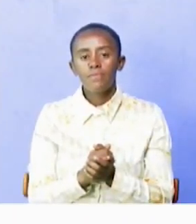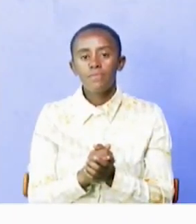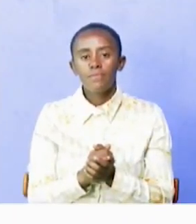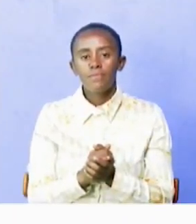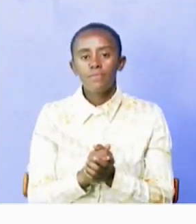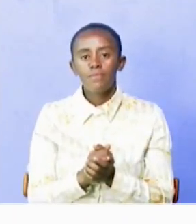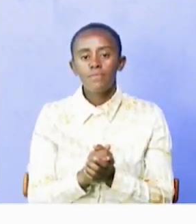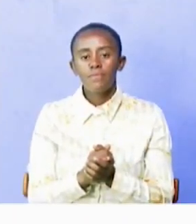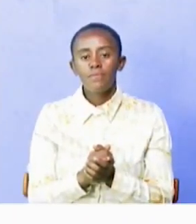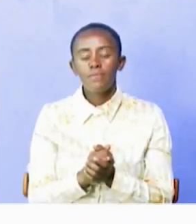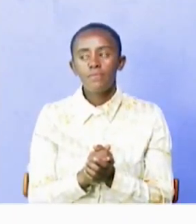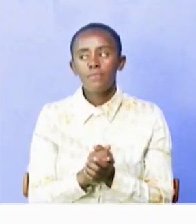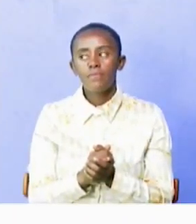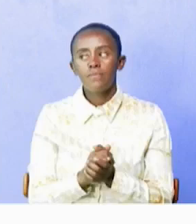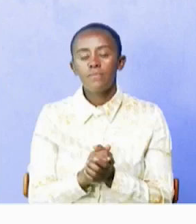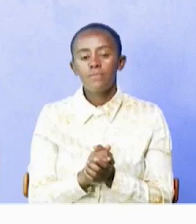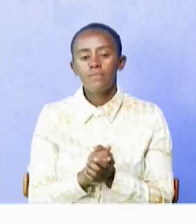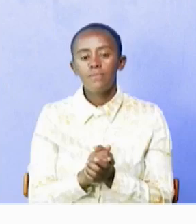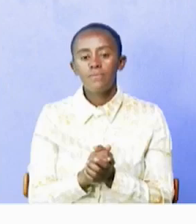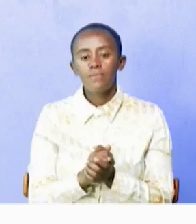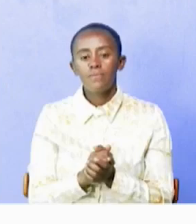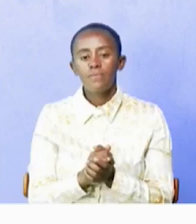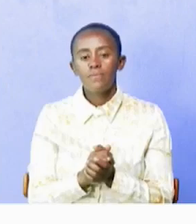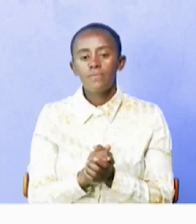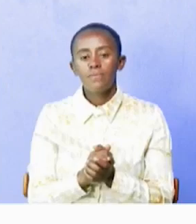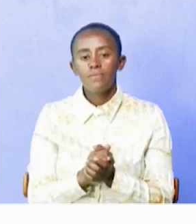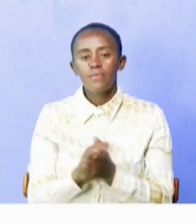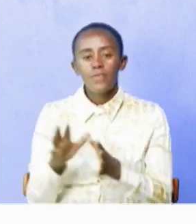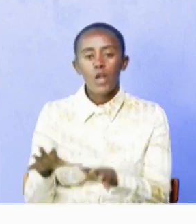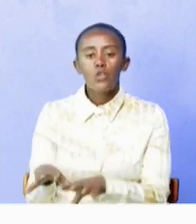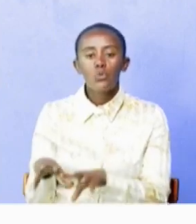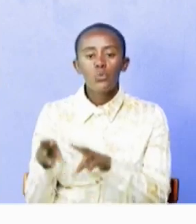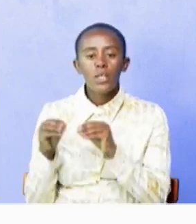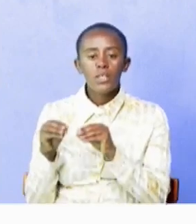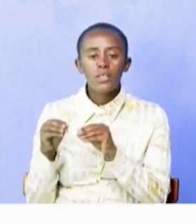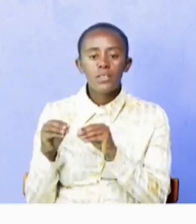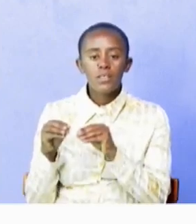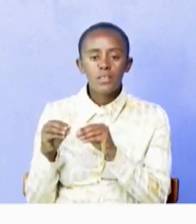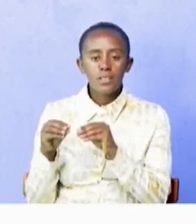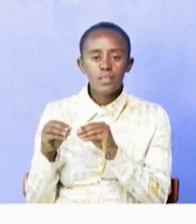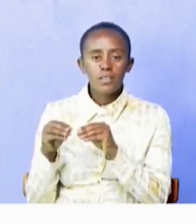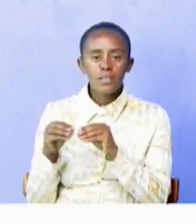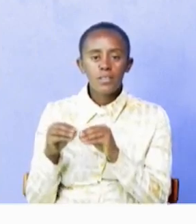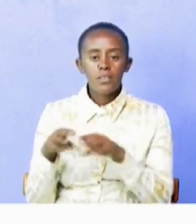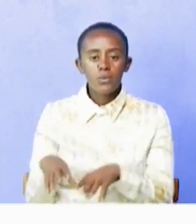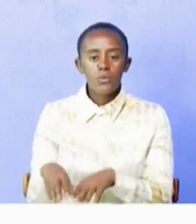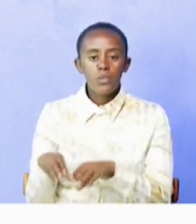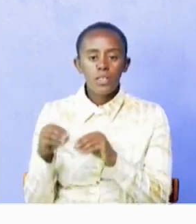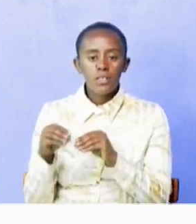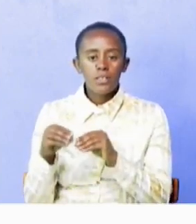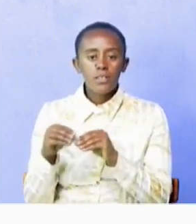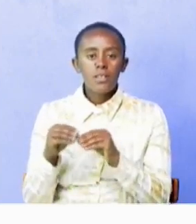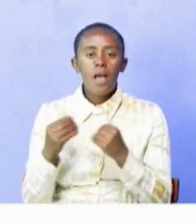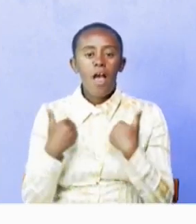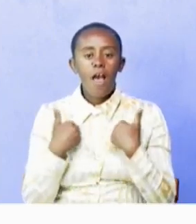Students have